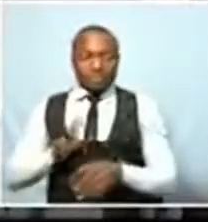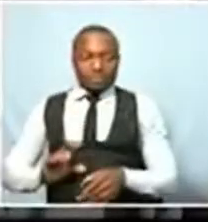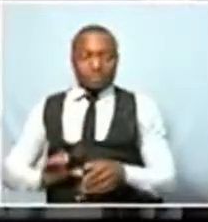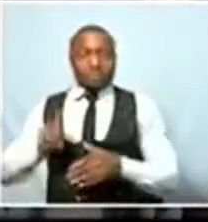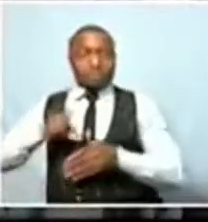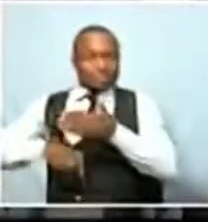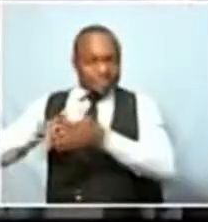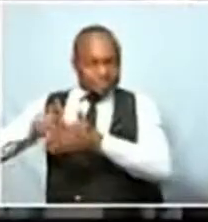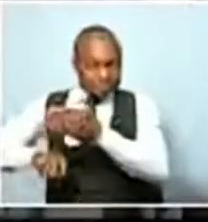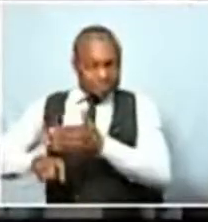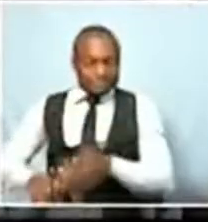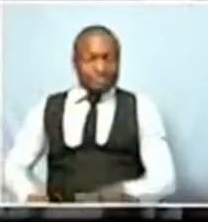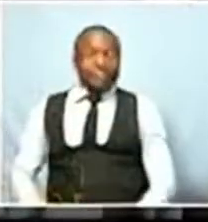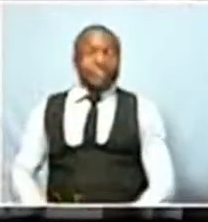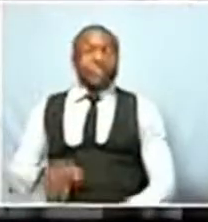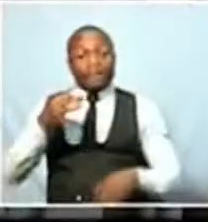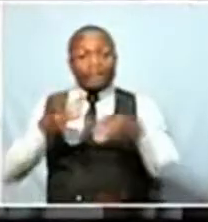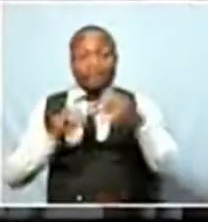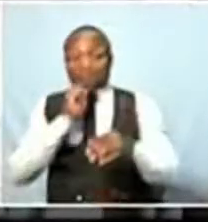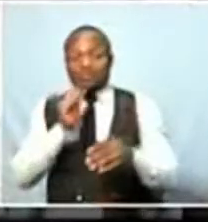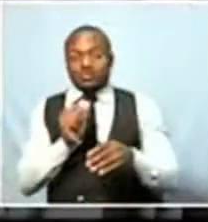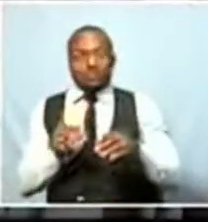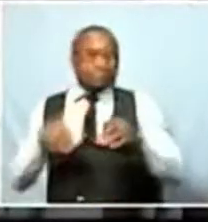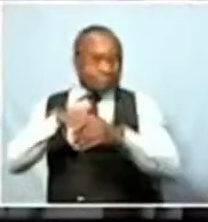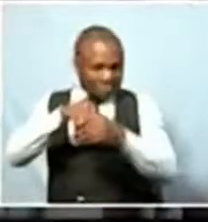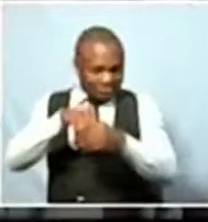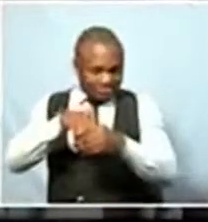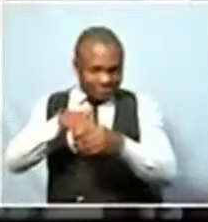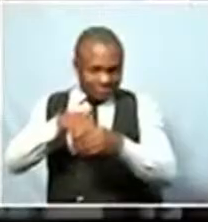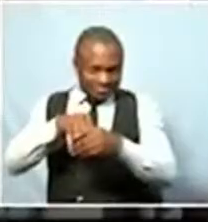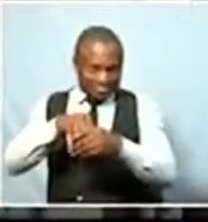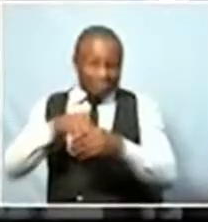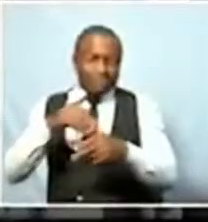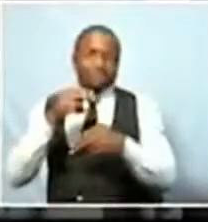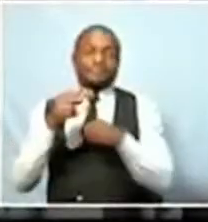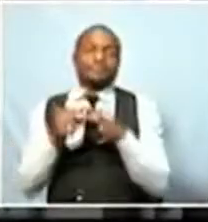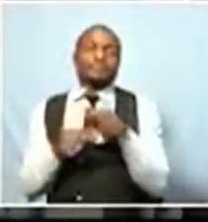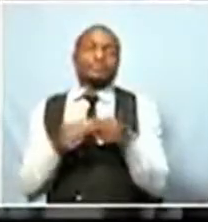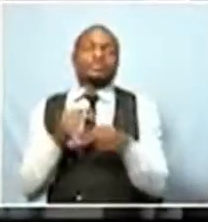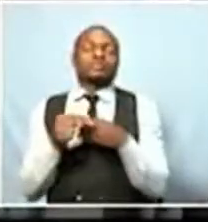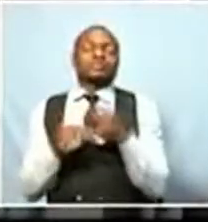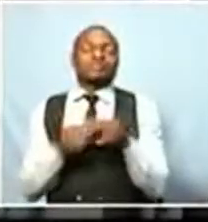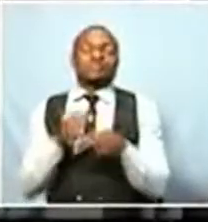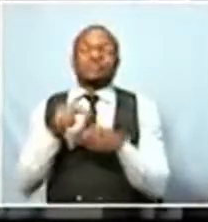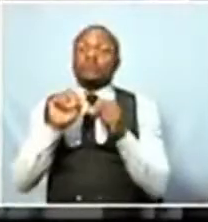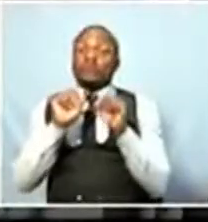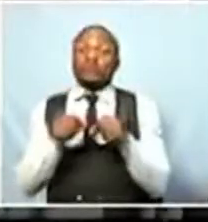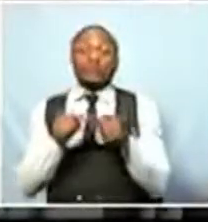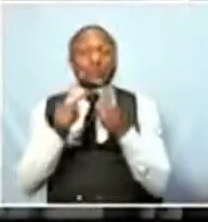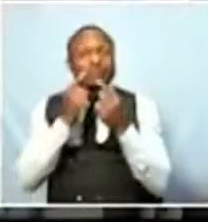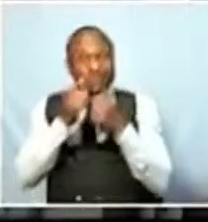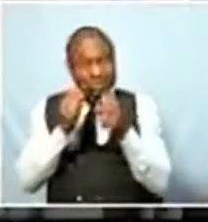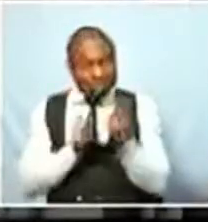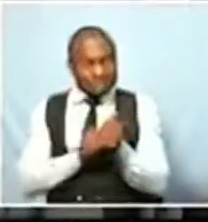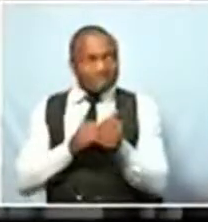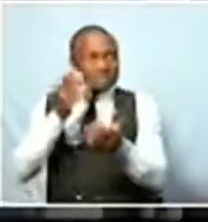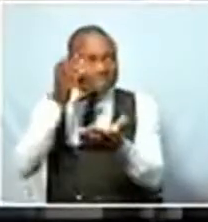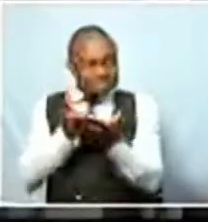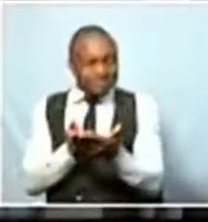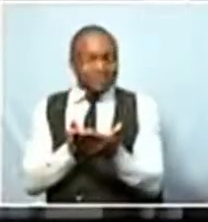fees? Because if it's not included, then it means we might be talking about